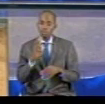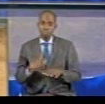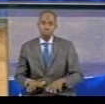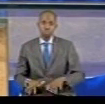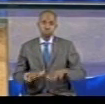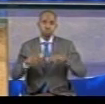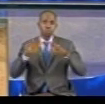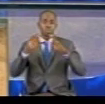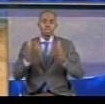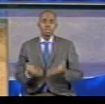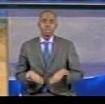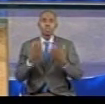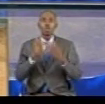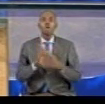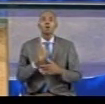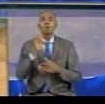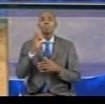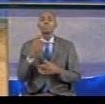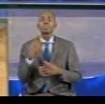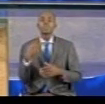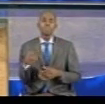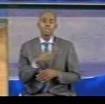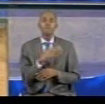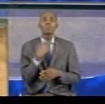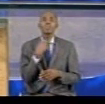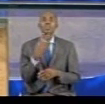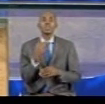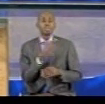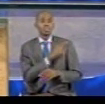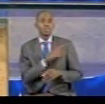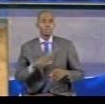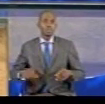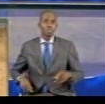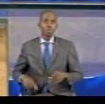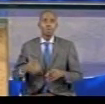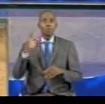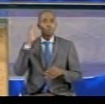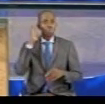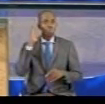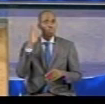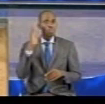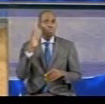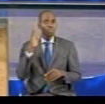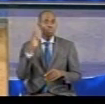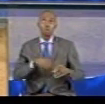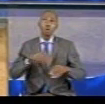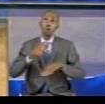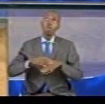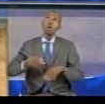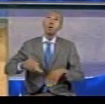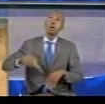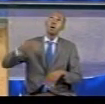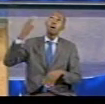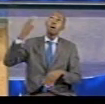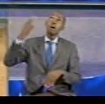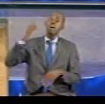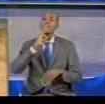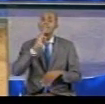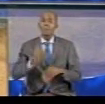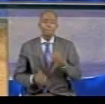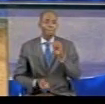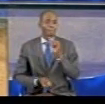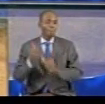their voice. The Lord on high is mightier than the noise of many